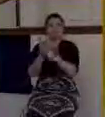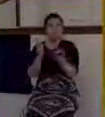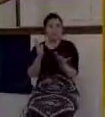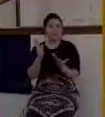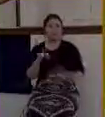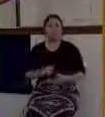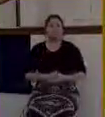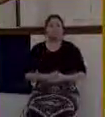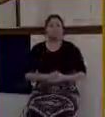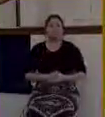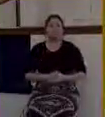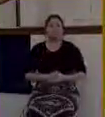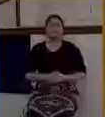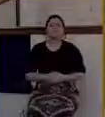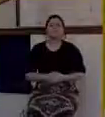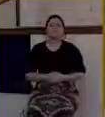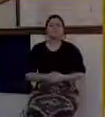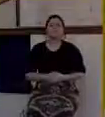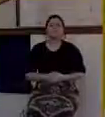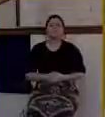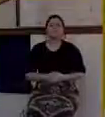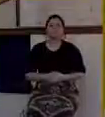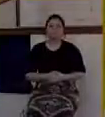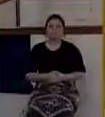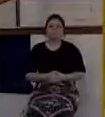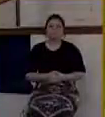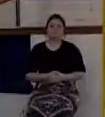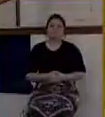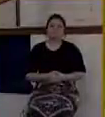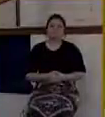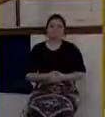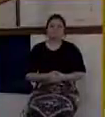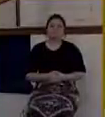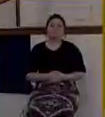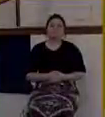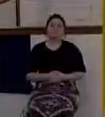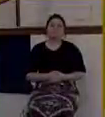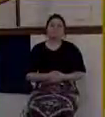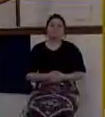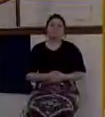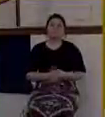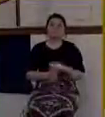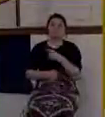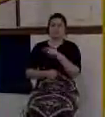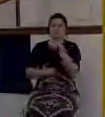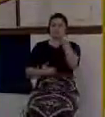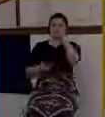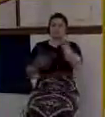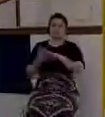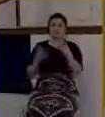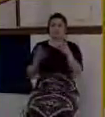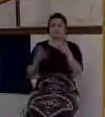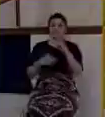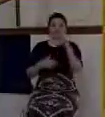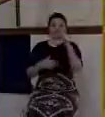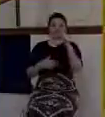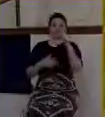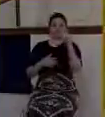see here is that they only believed in the first five books of the Bible. That was their canon. They didn't